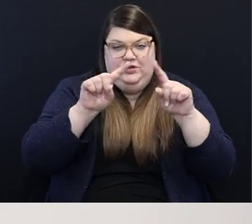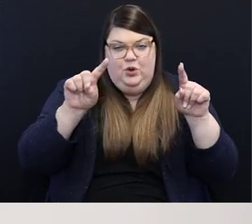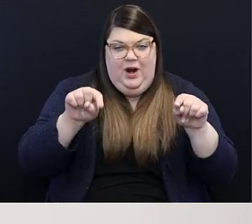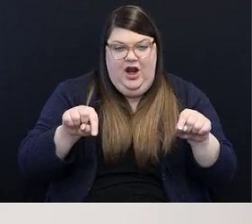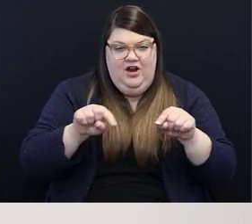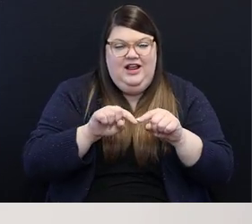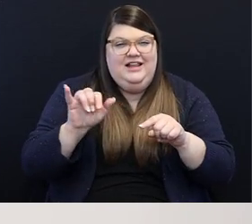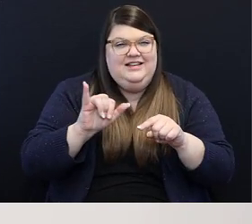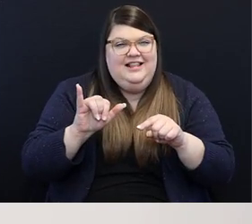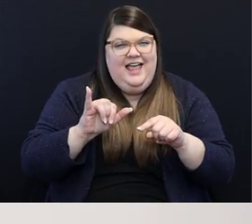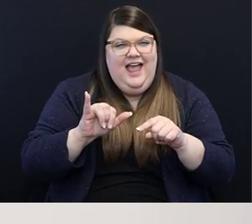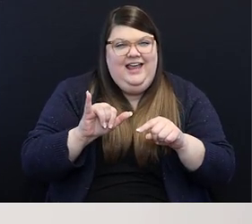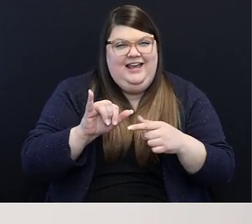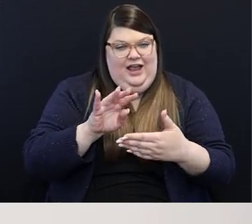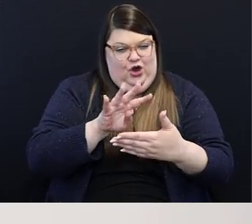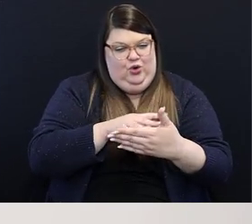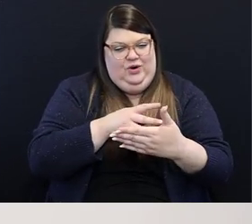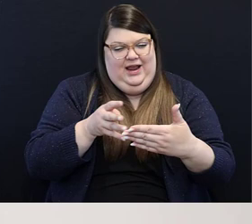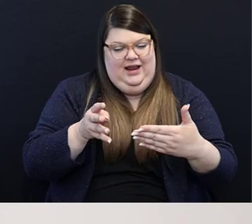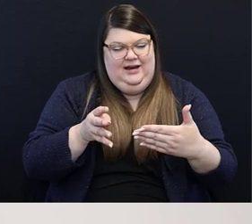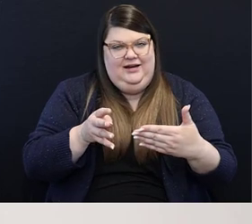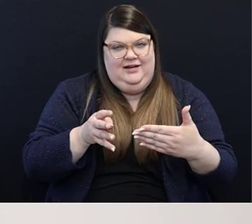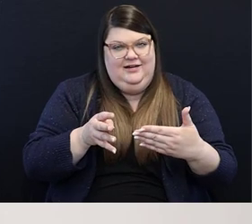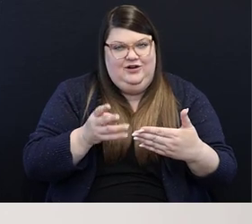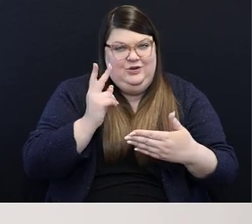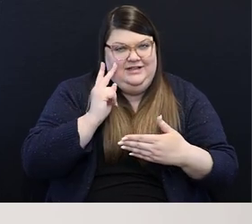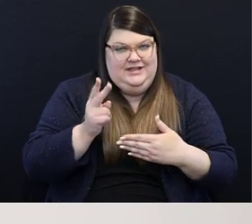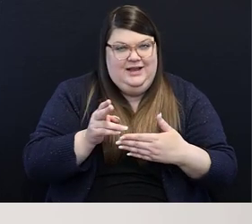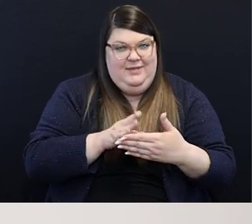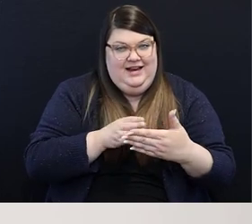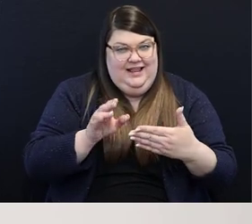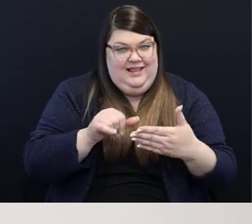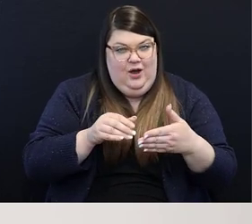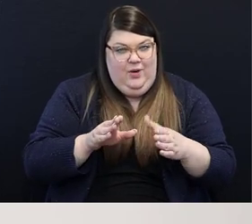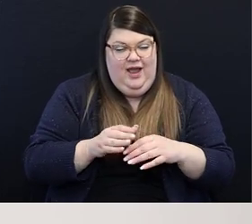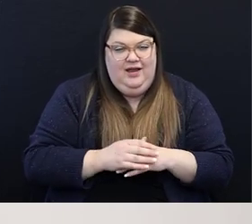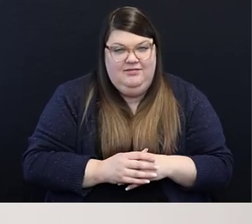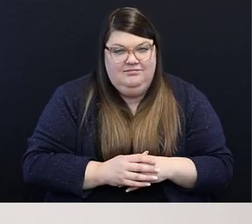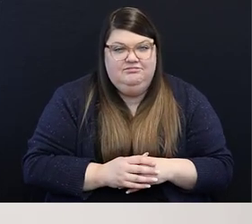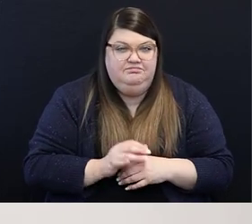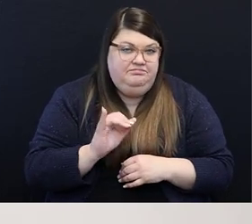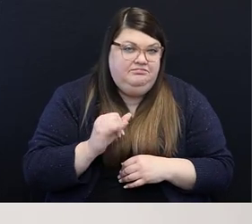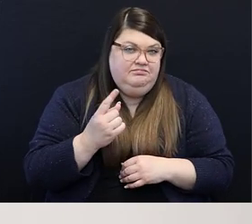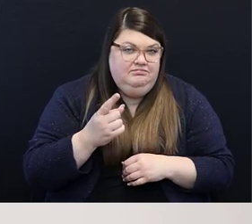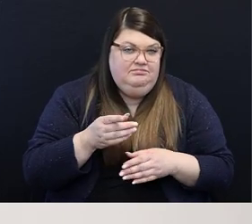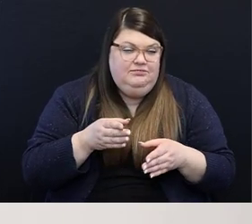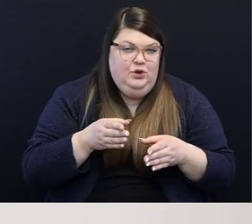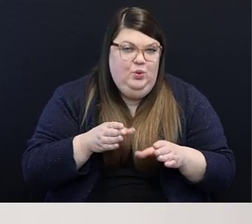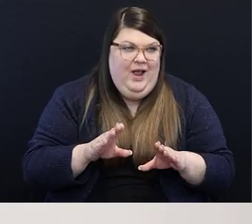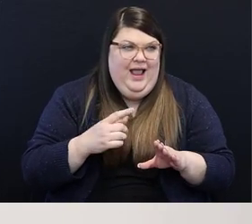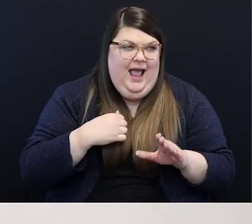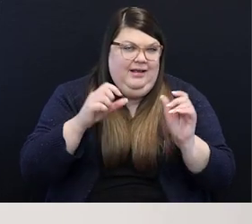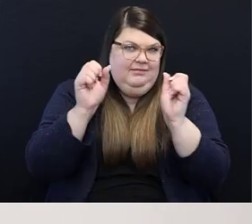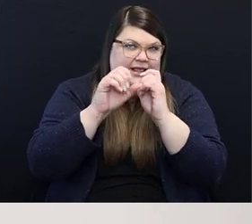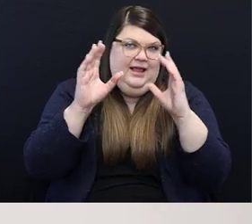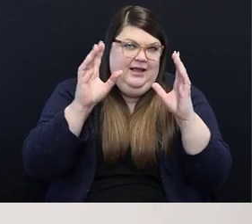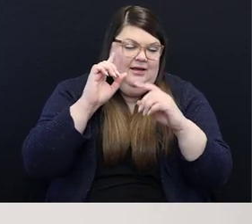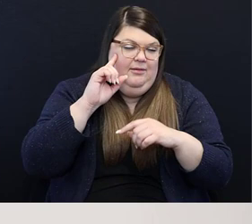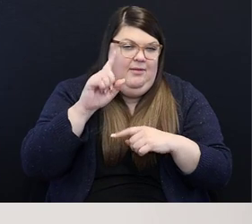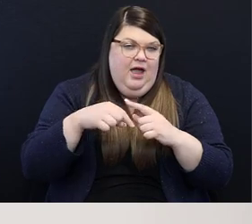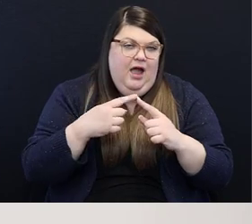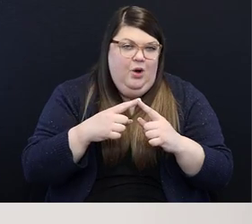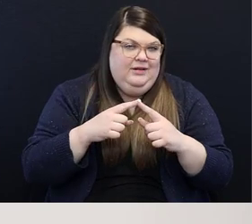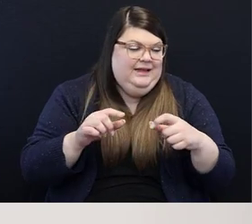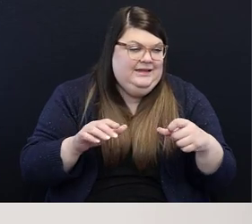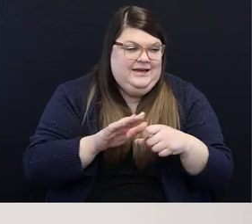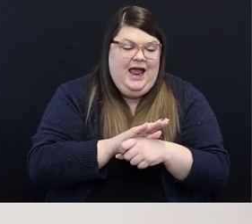grid, and seeing you know a painting even like that is a way that I think about, you know, the